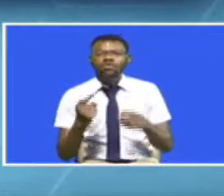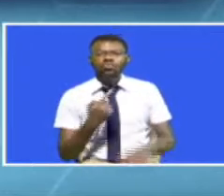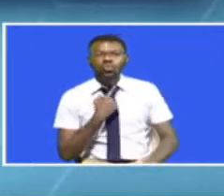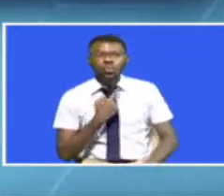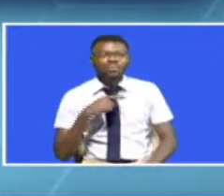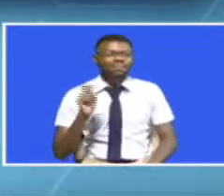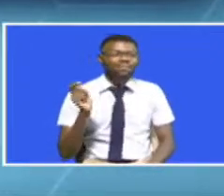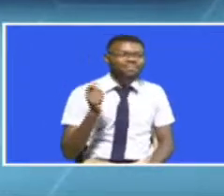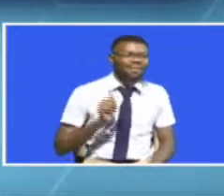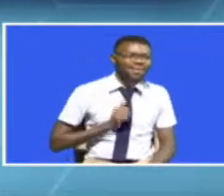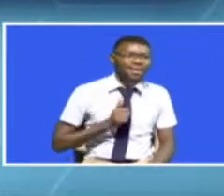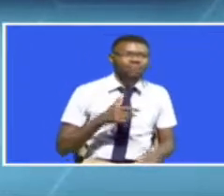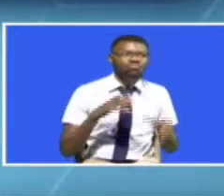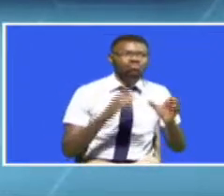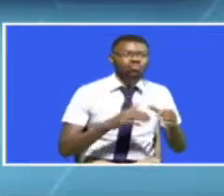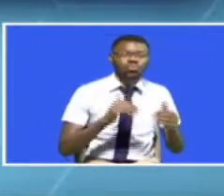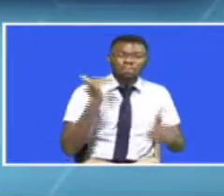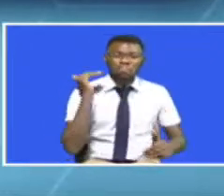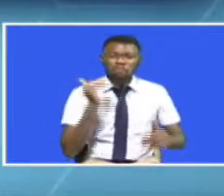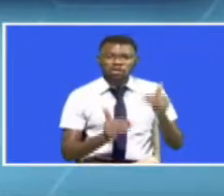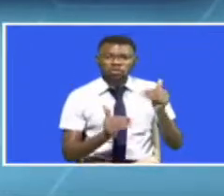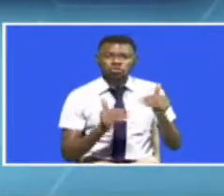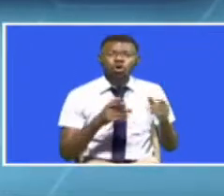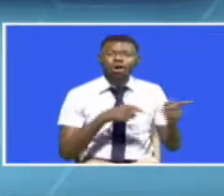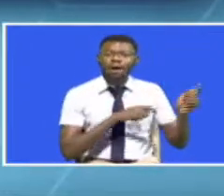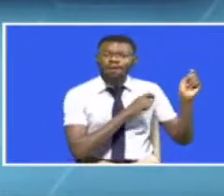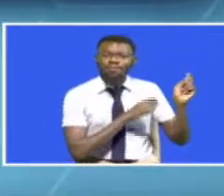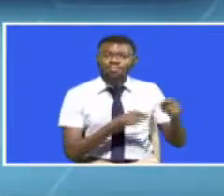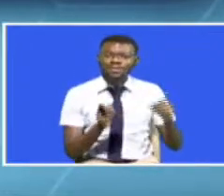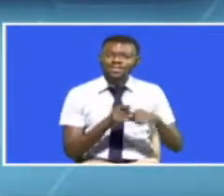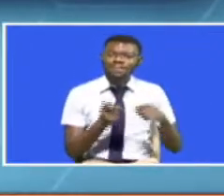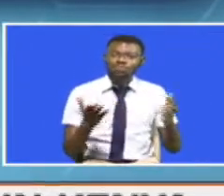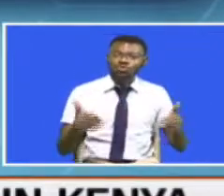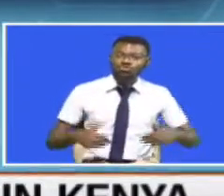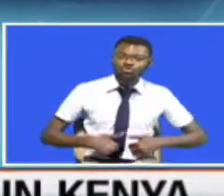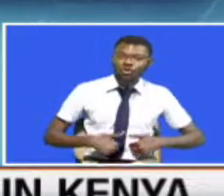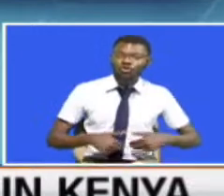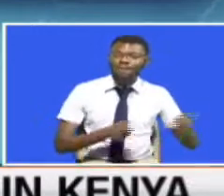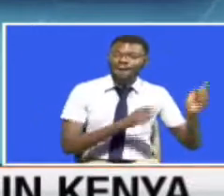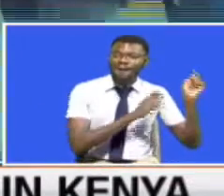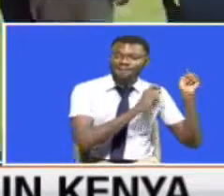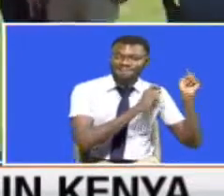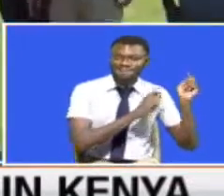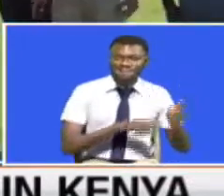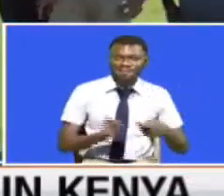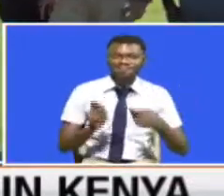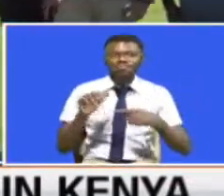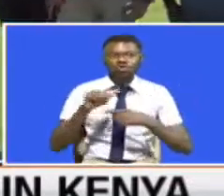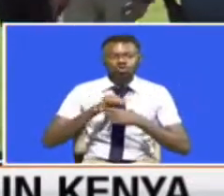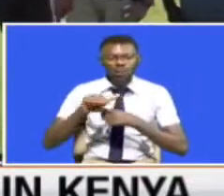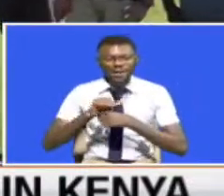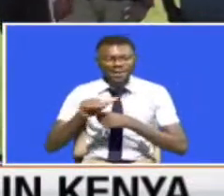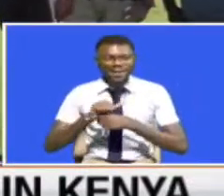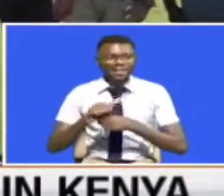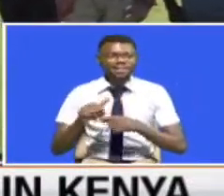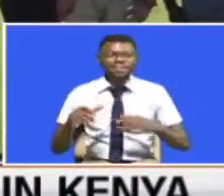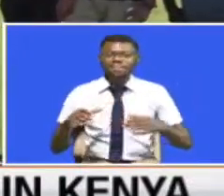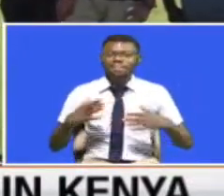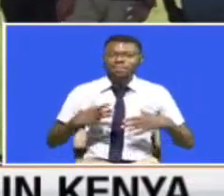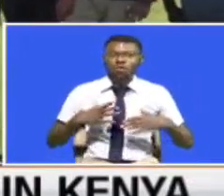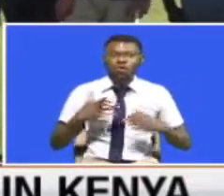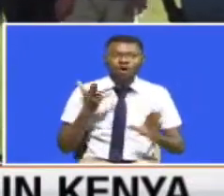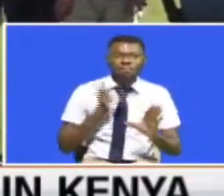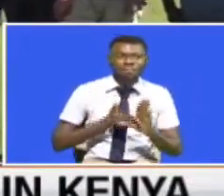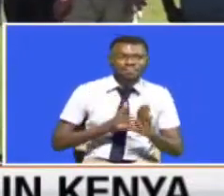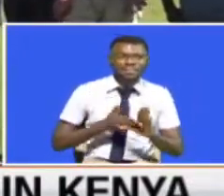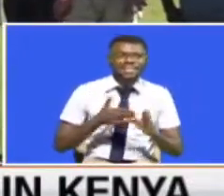Union, Professional Golfers of Kenya and Junior Golf Foundation are taking part in the training. The participants will be